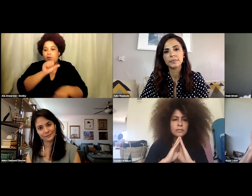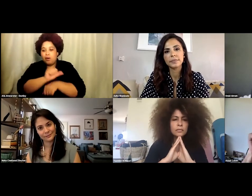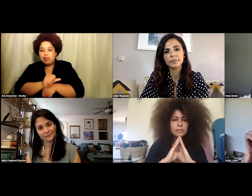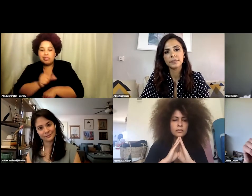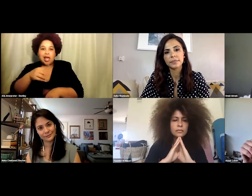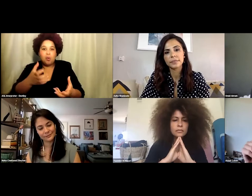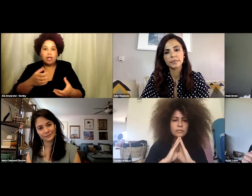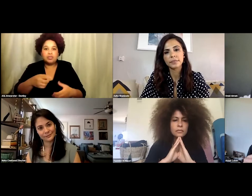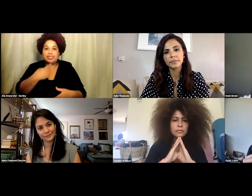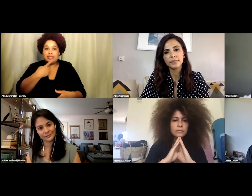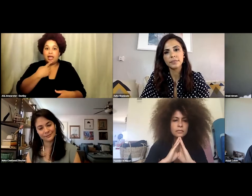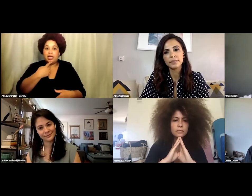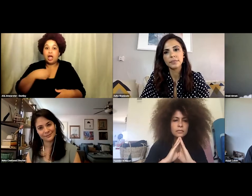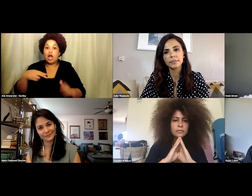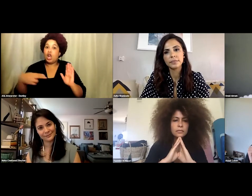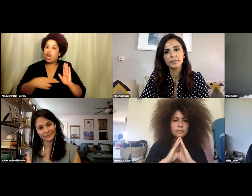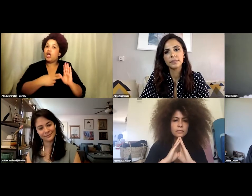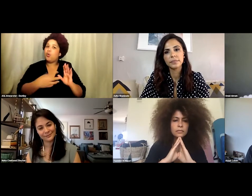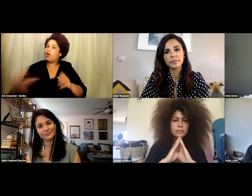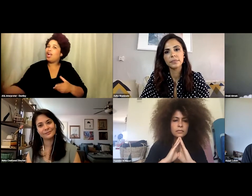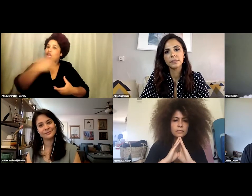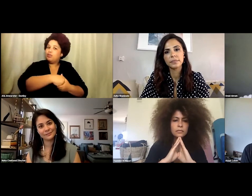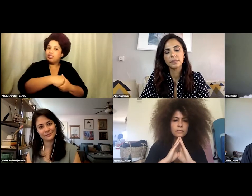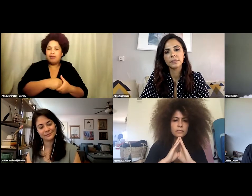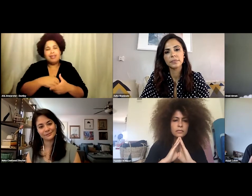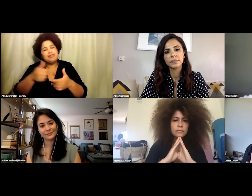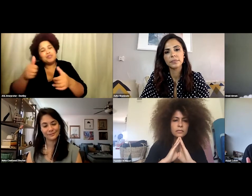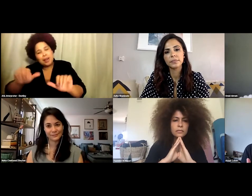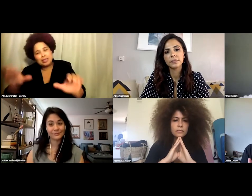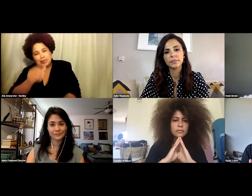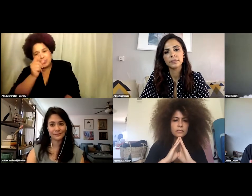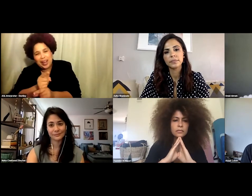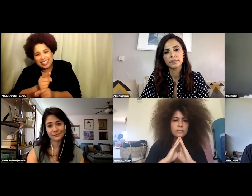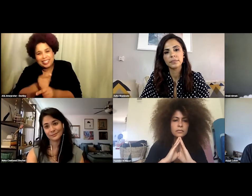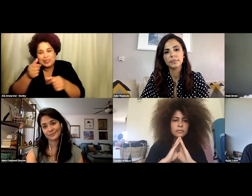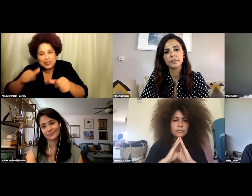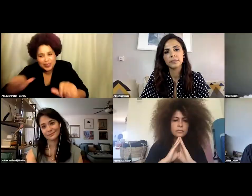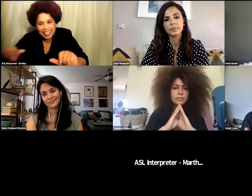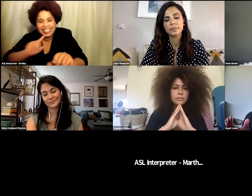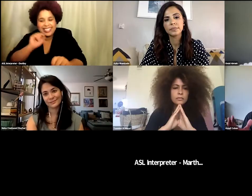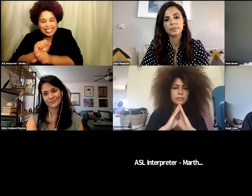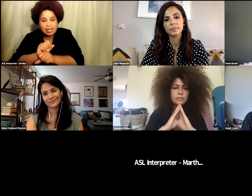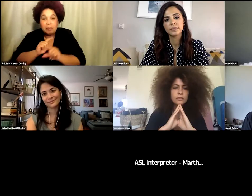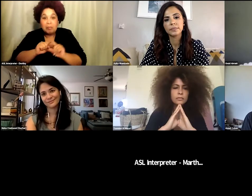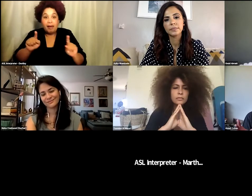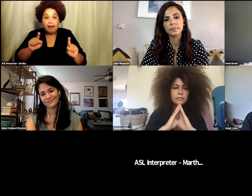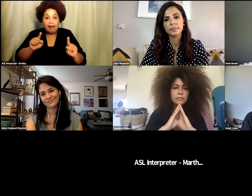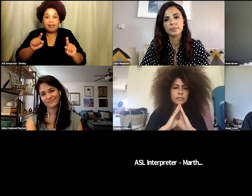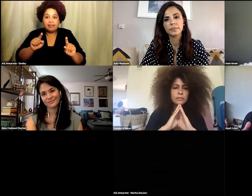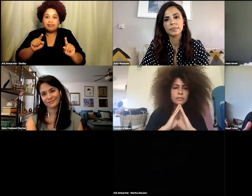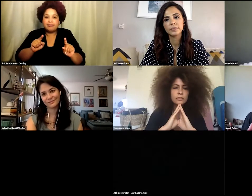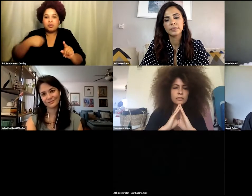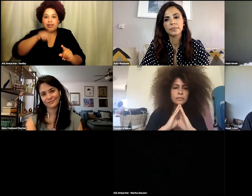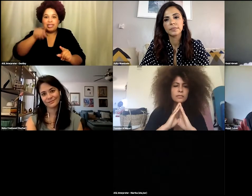wanted to be able to say, look, we are being inclusive. They're trying to do the right thing a lot of times. They are trying to do the right thing, but we needed